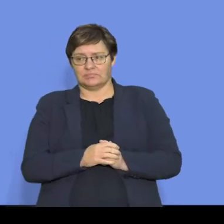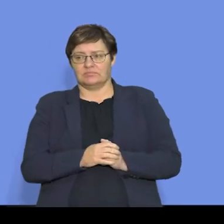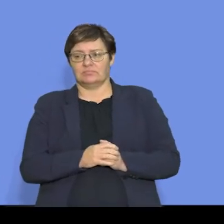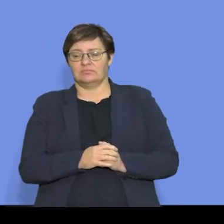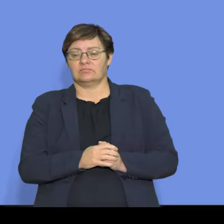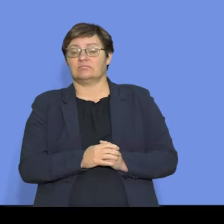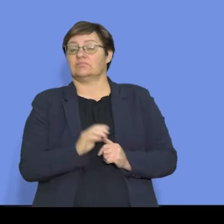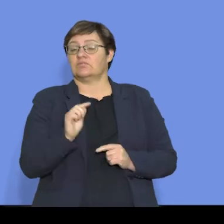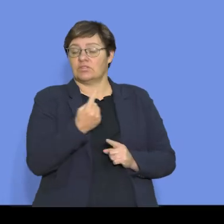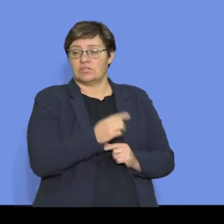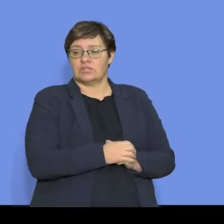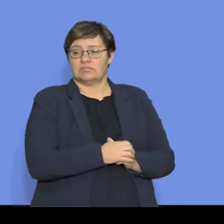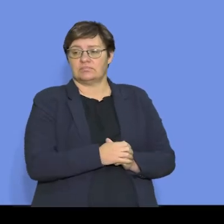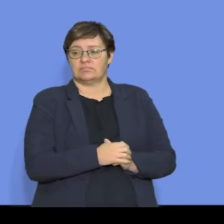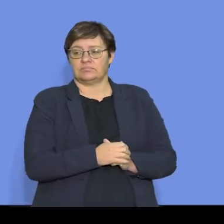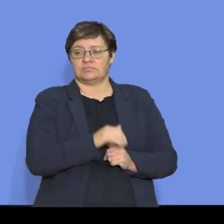Okay, first one,